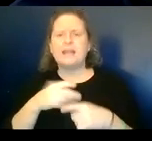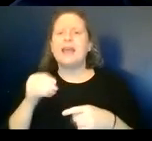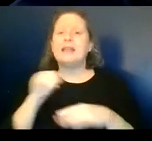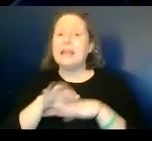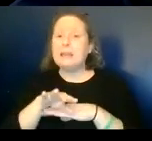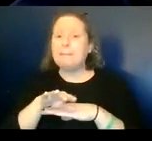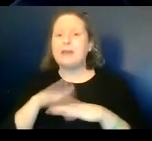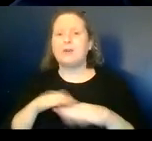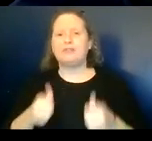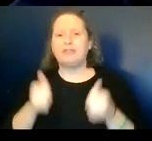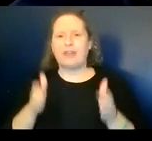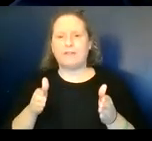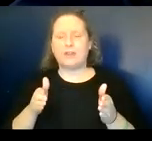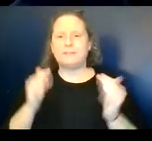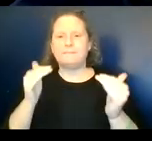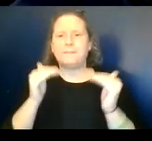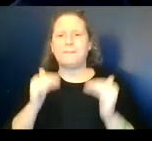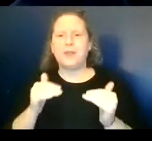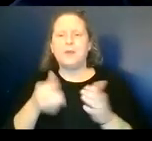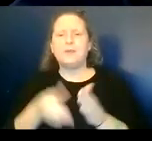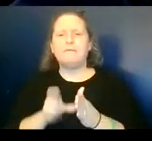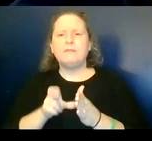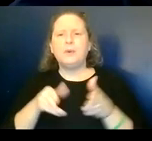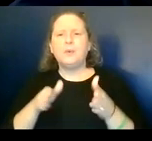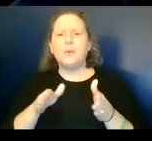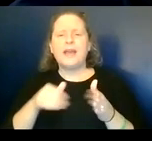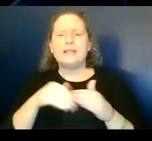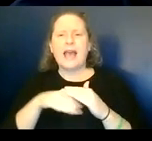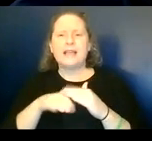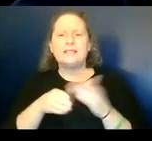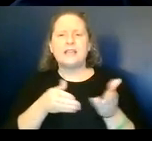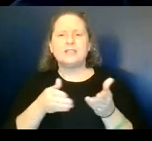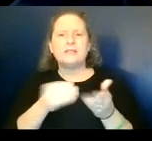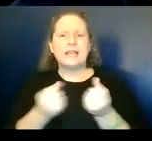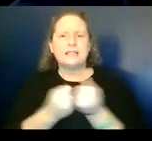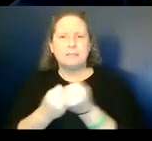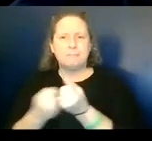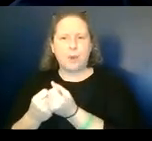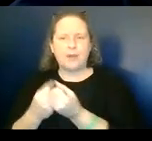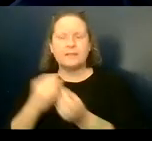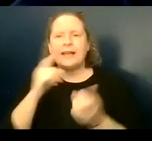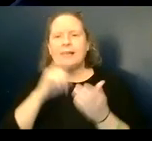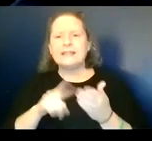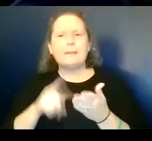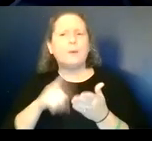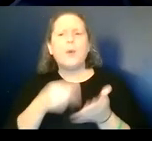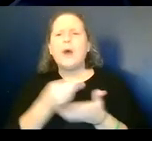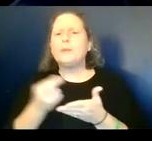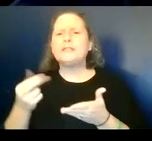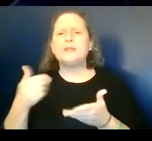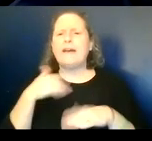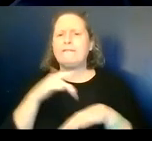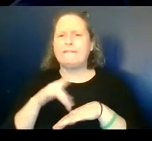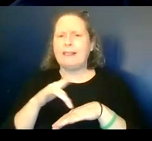we'll review ways to access services and supports and examine resources that are available.